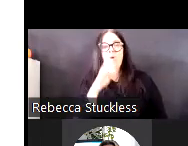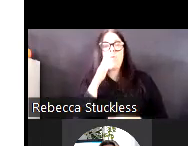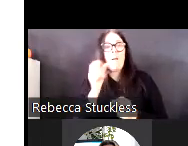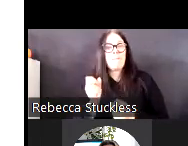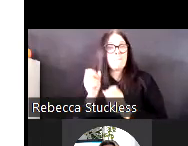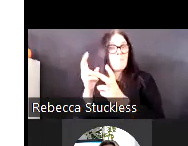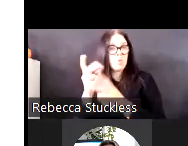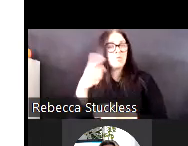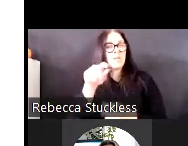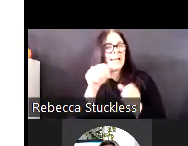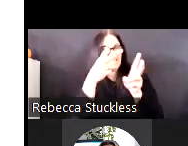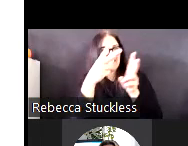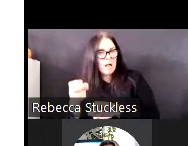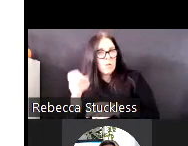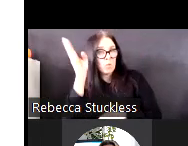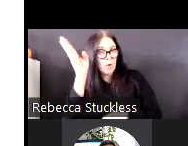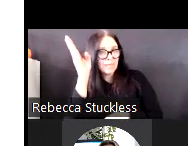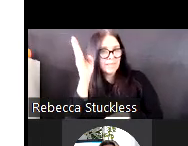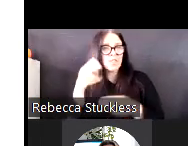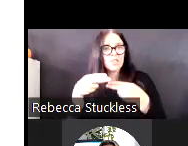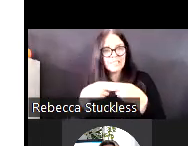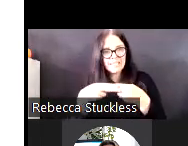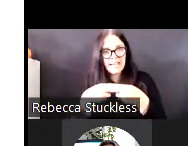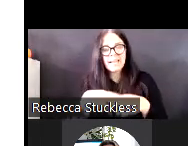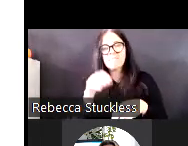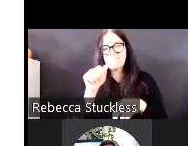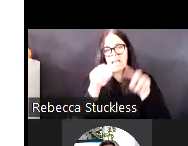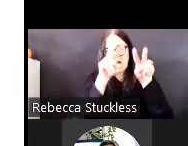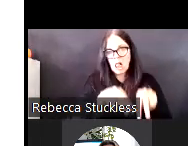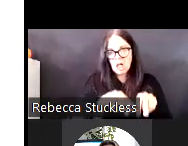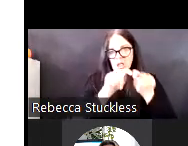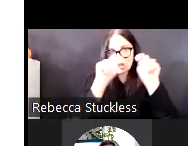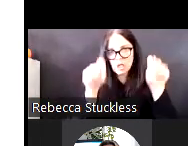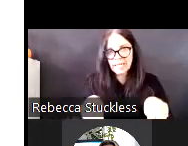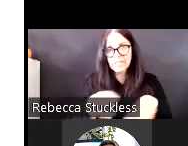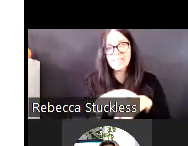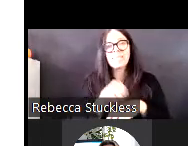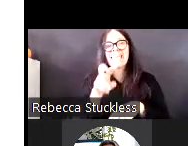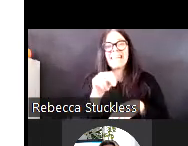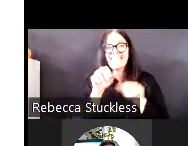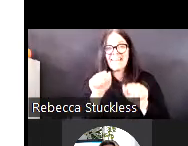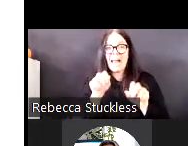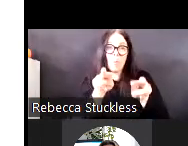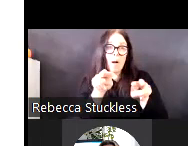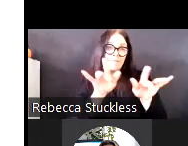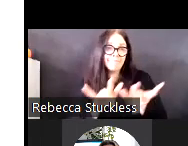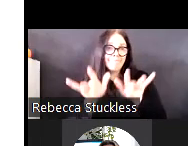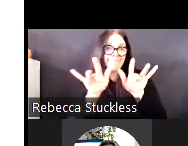be able to download the presentation slides, review the transcript, and even watch a playback of the